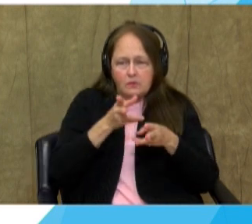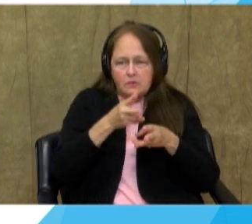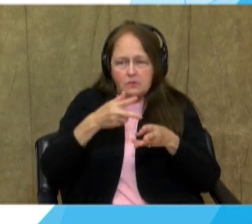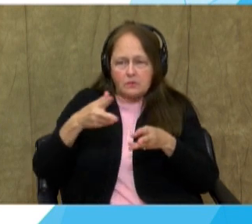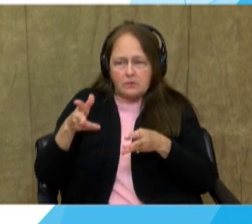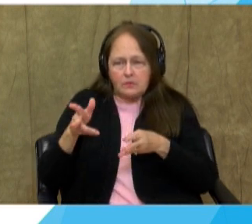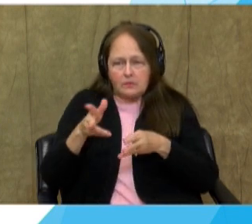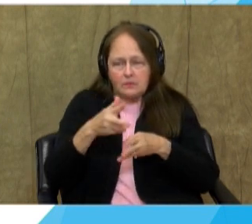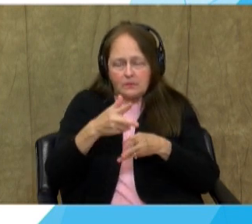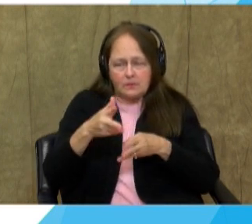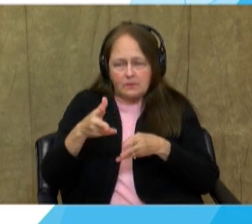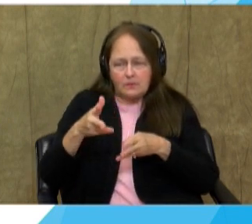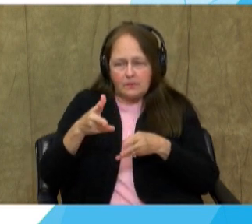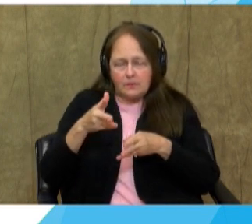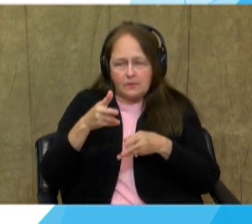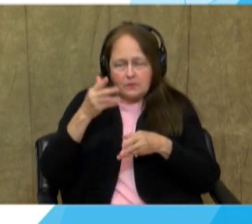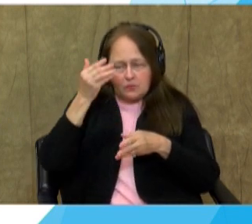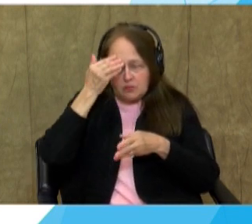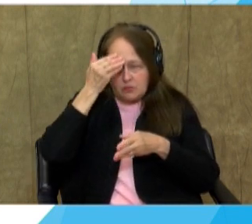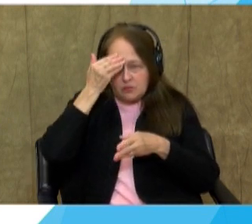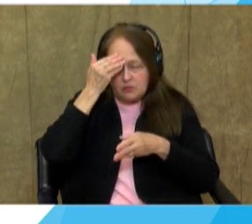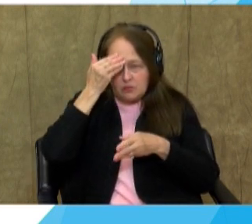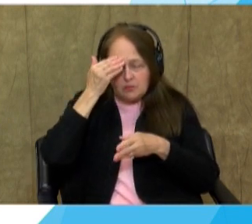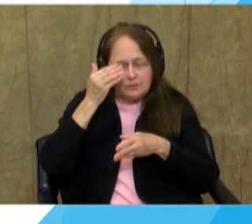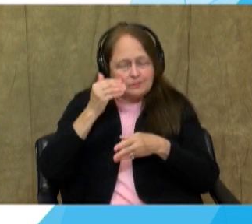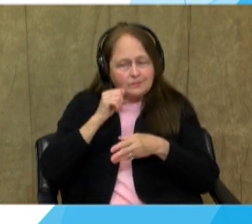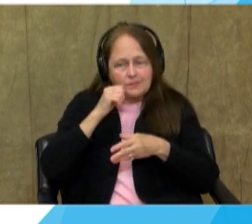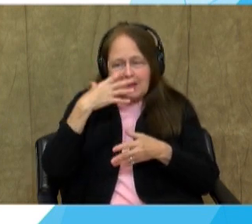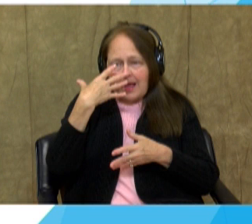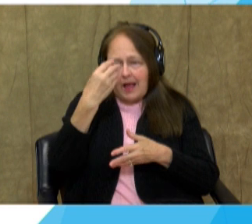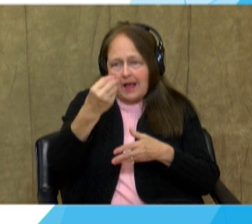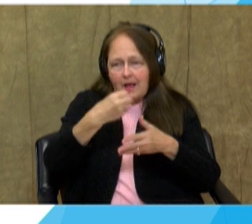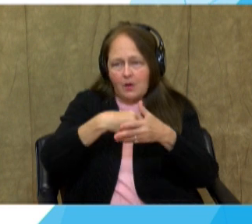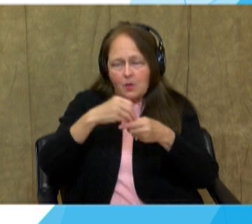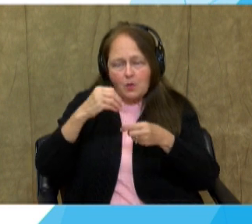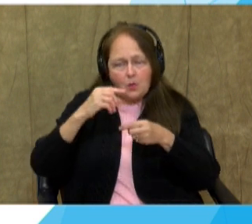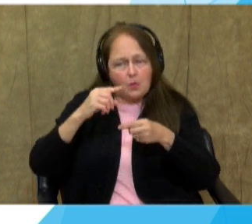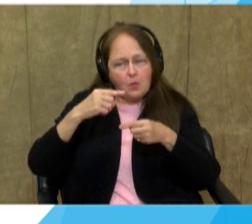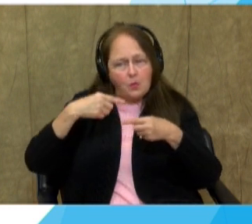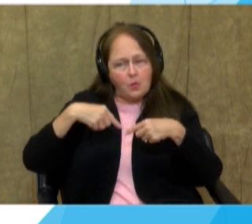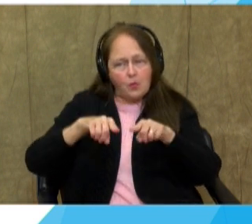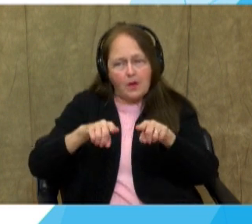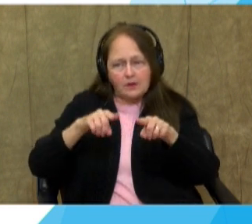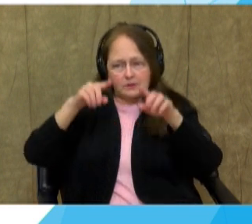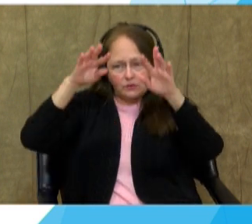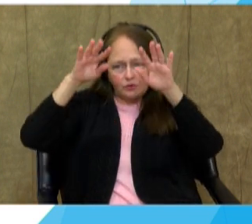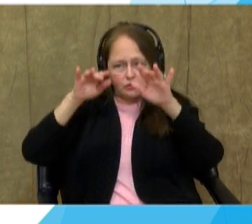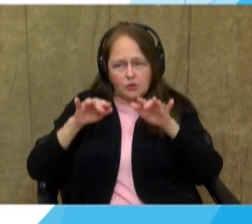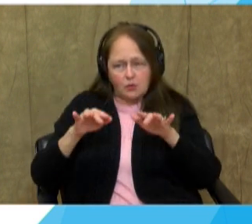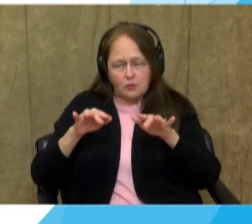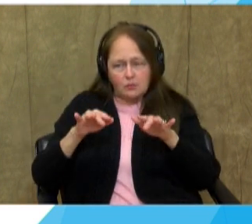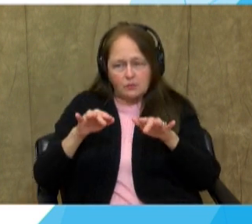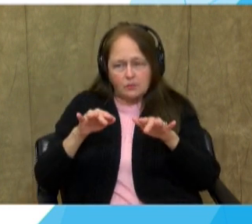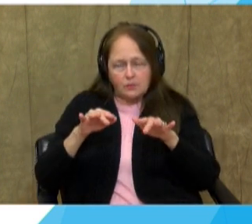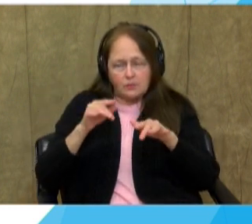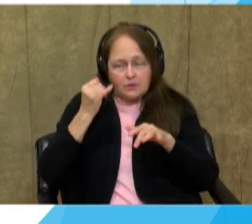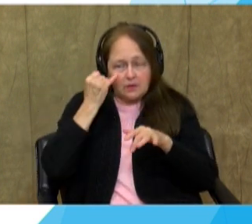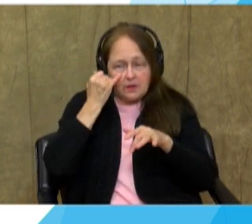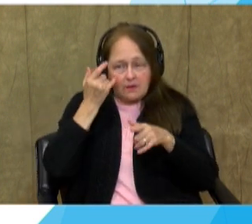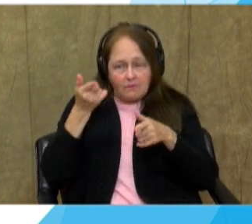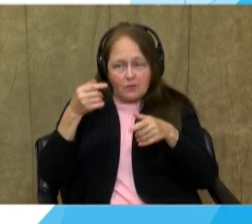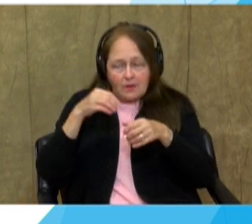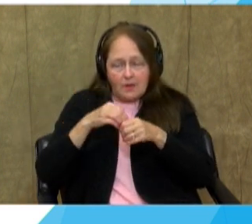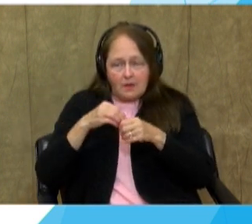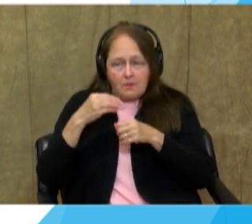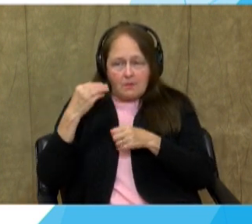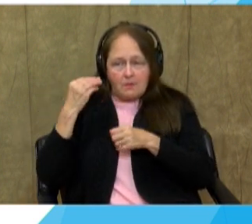stopping. He knew he shouldn't have gone out while it was snowing. Now, of course, if you're in Mobile,